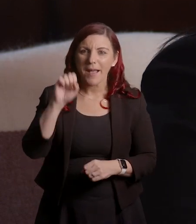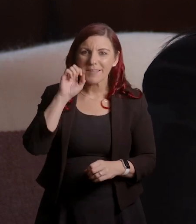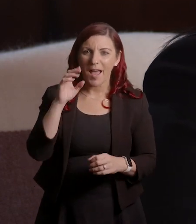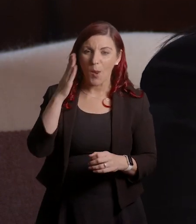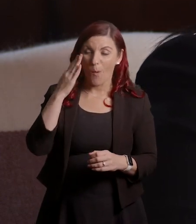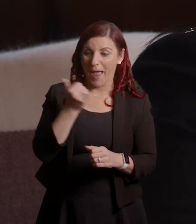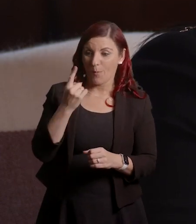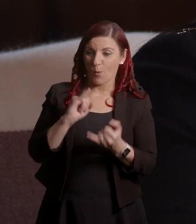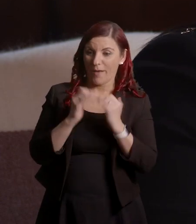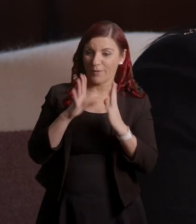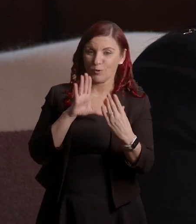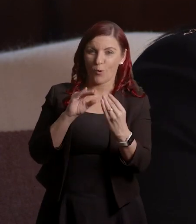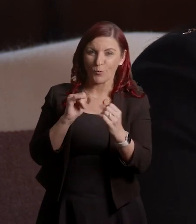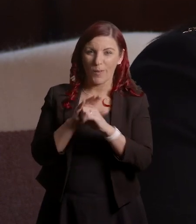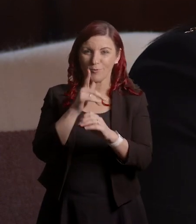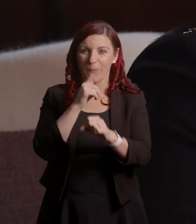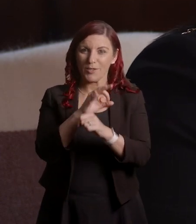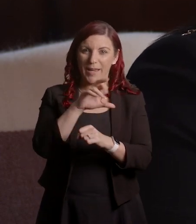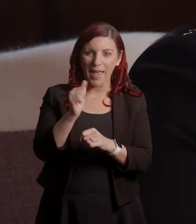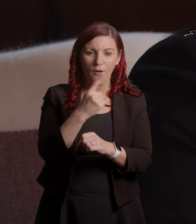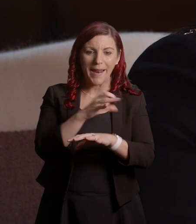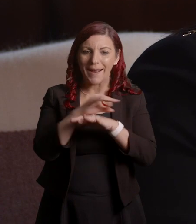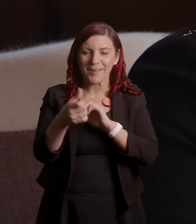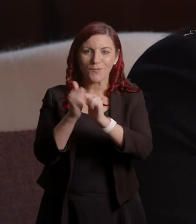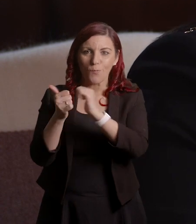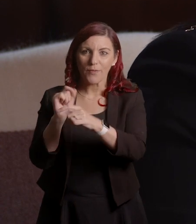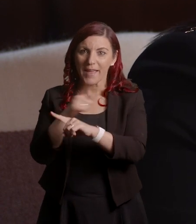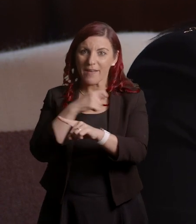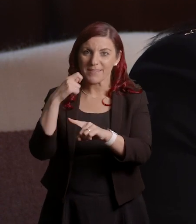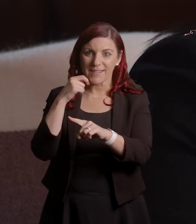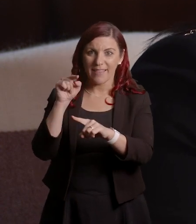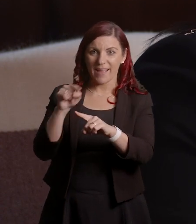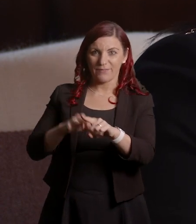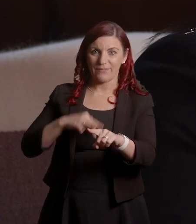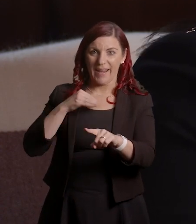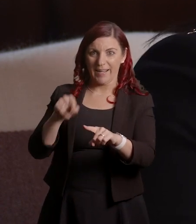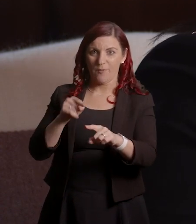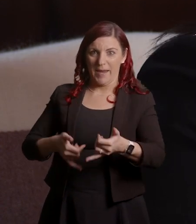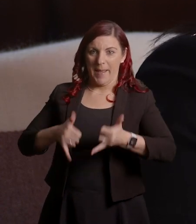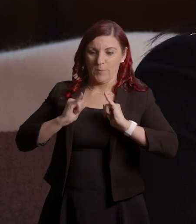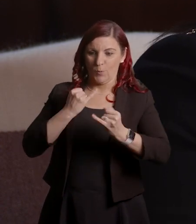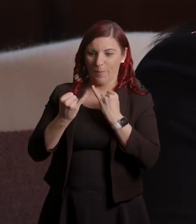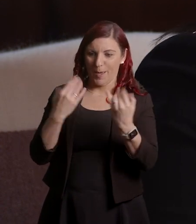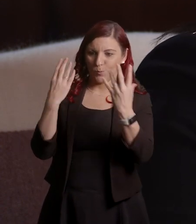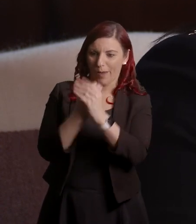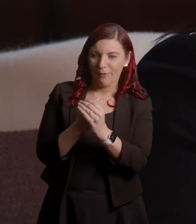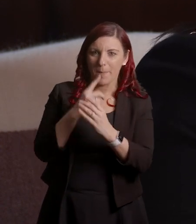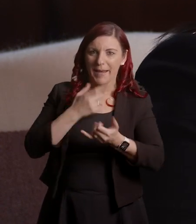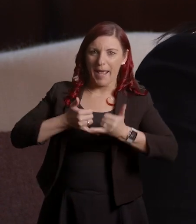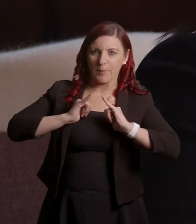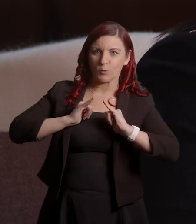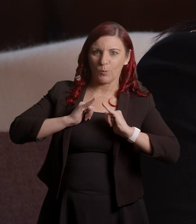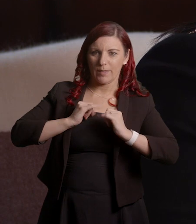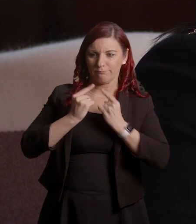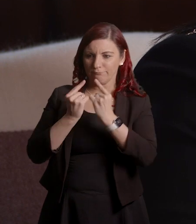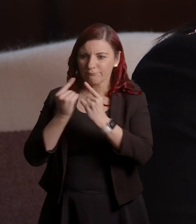Anyone I spoke to about GAA or any type of sport have said that it's that community. It's being able to actually play together and being able